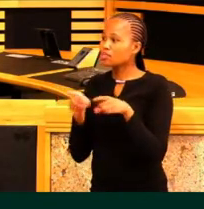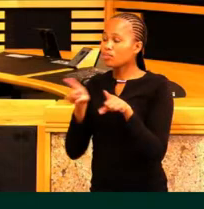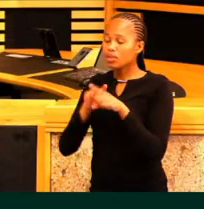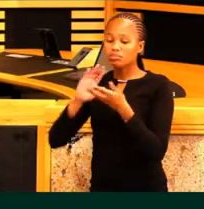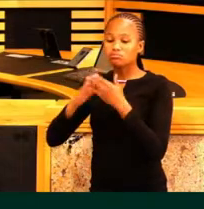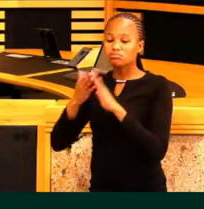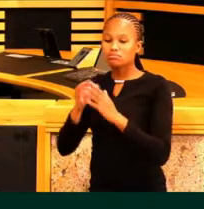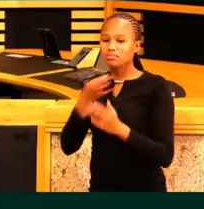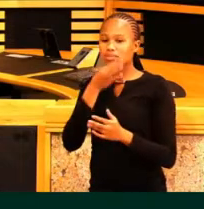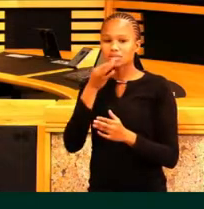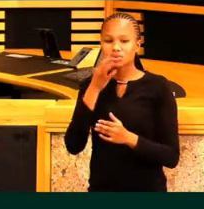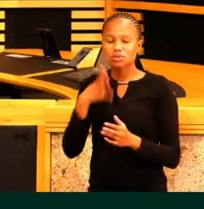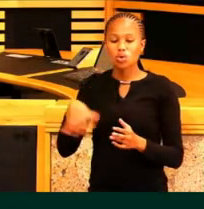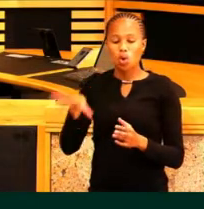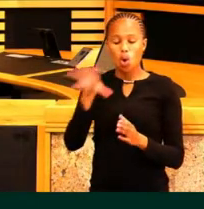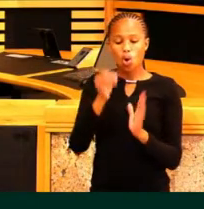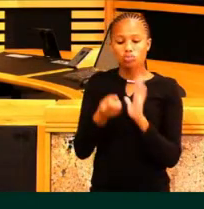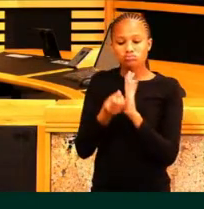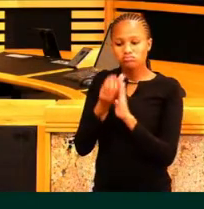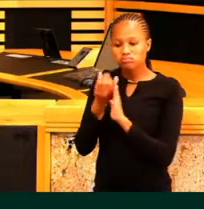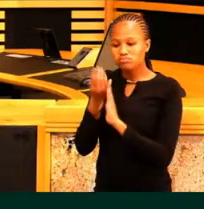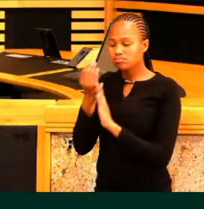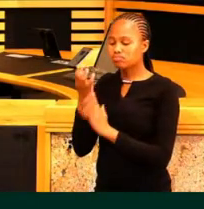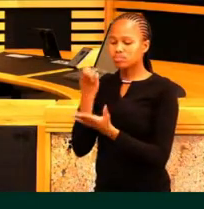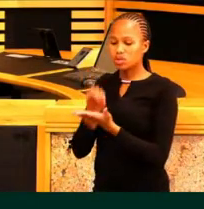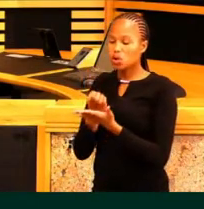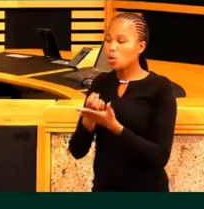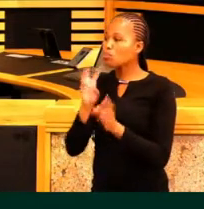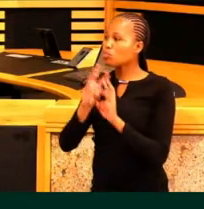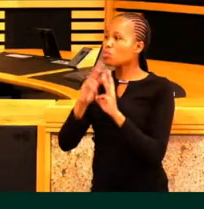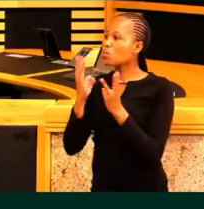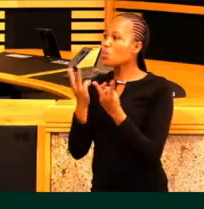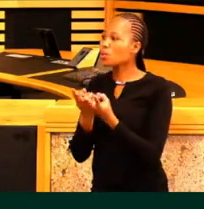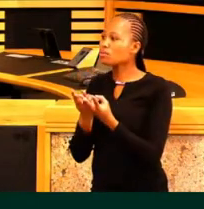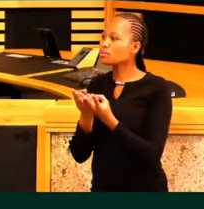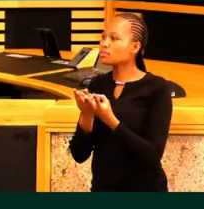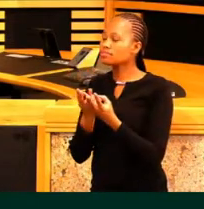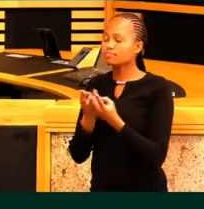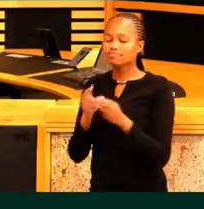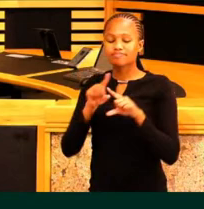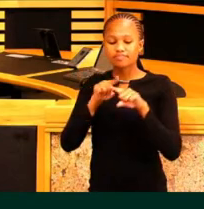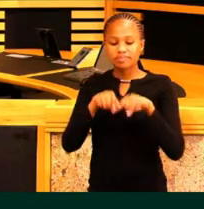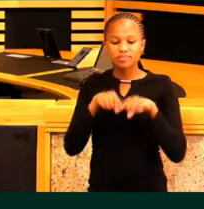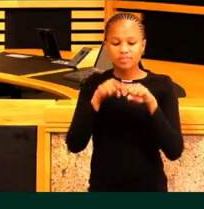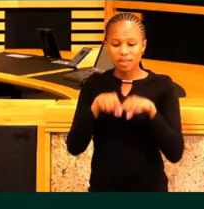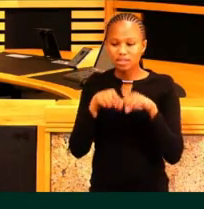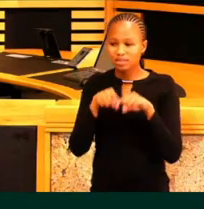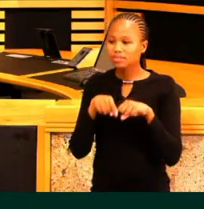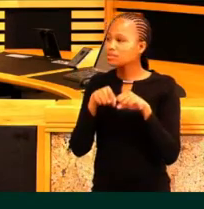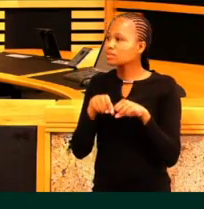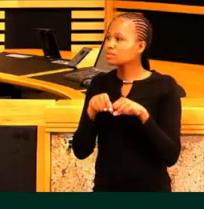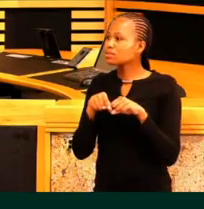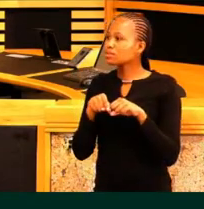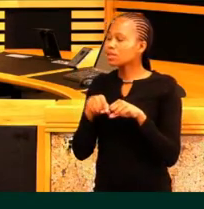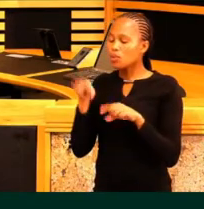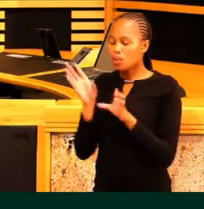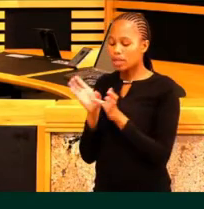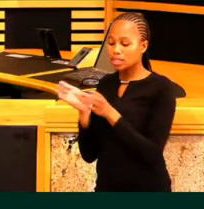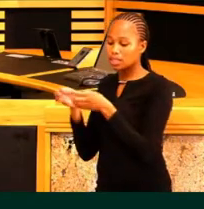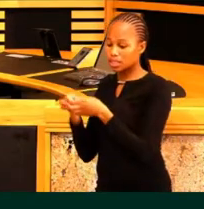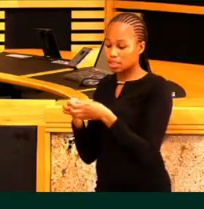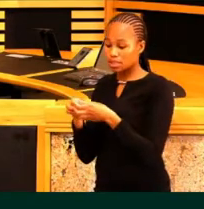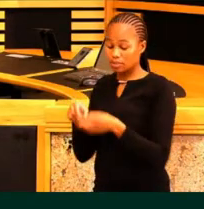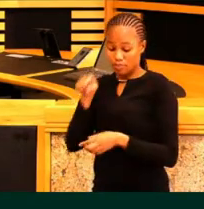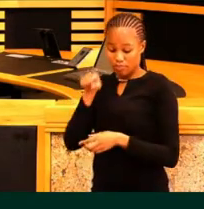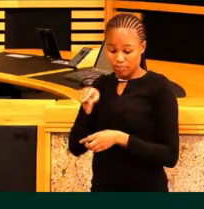all the fastest growing economies in the world are dependent on the slme sector and that